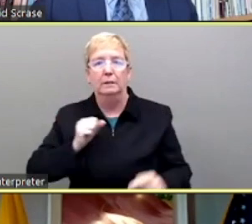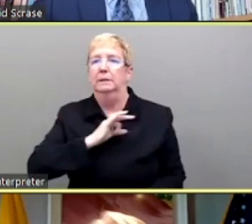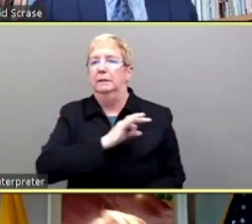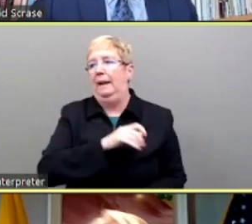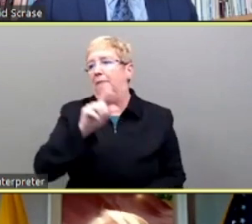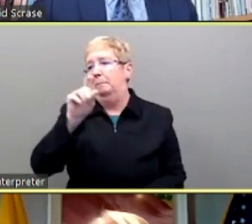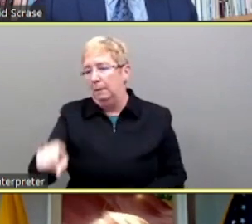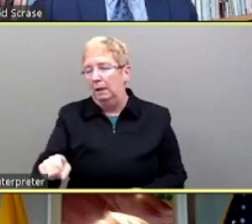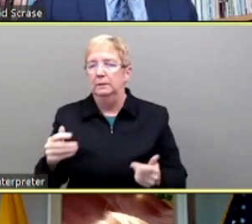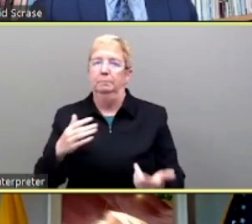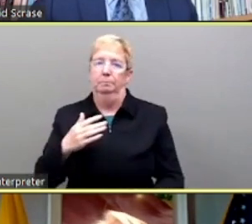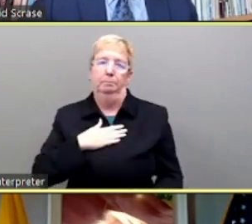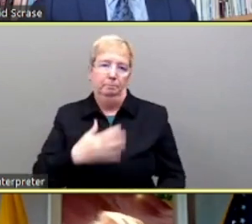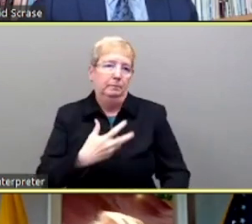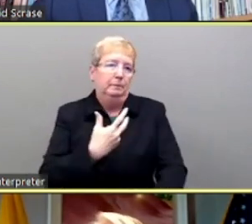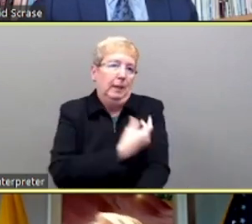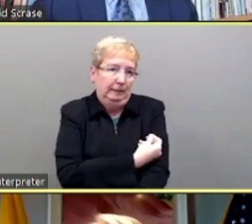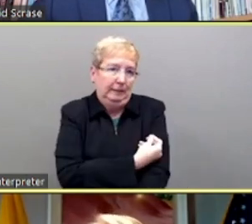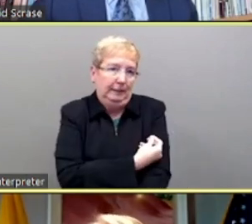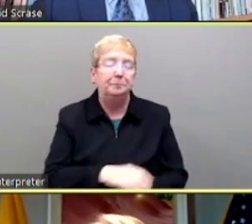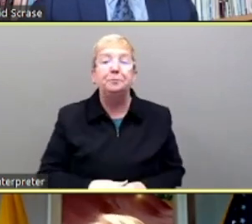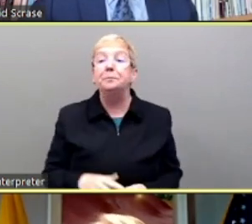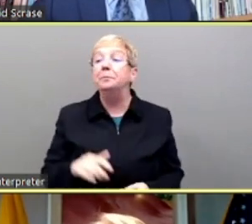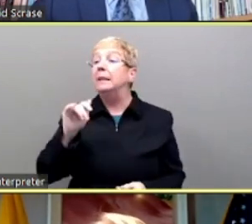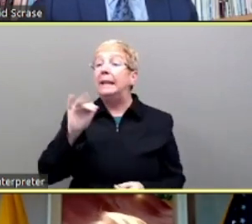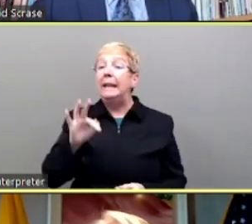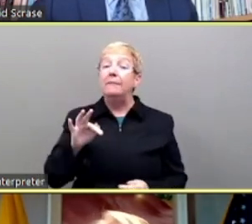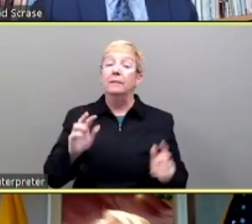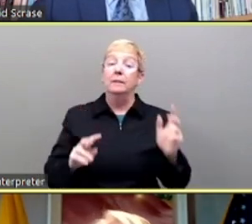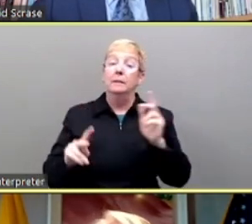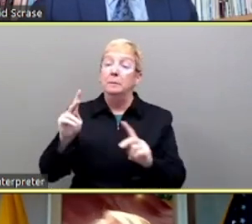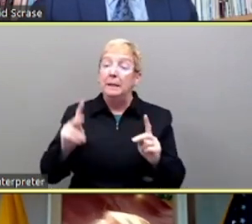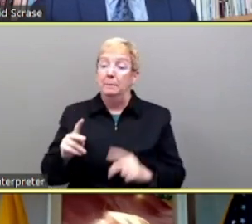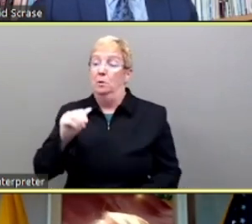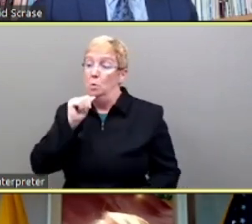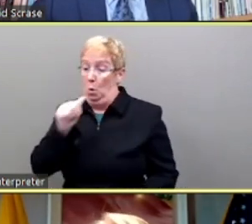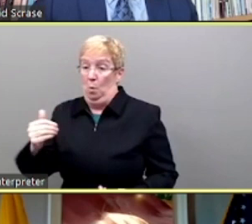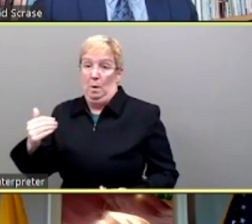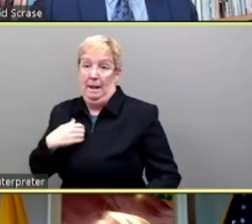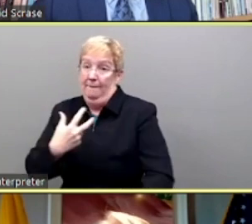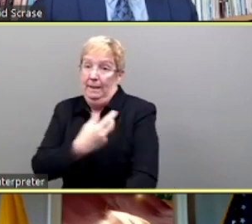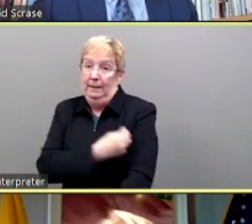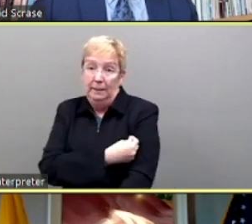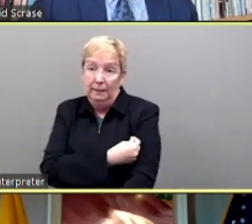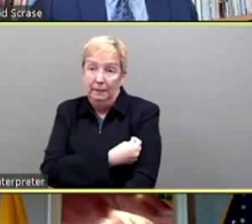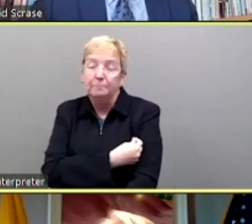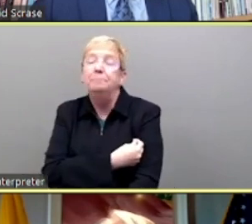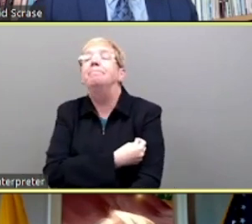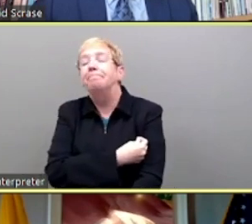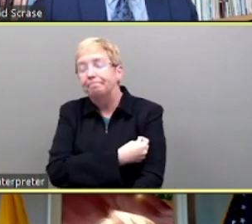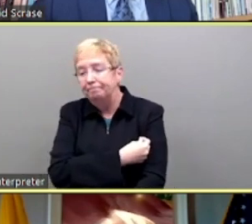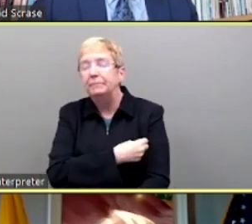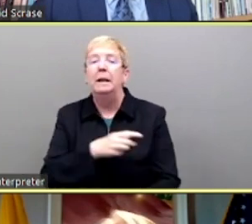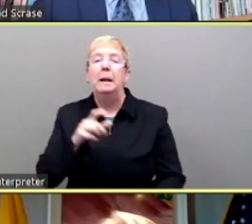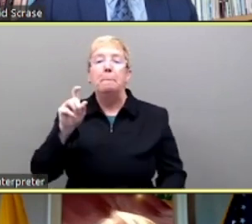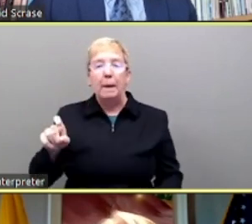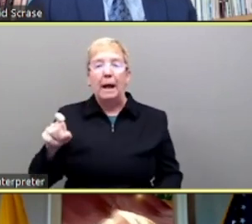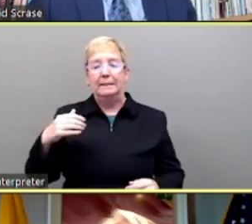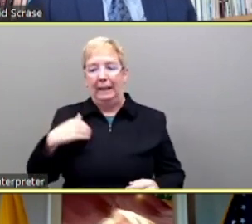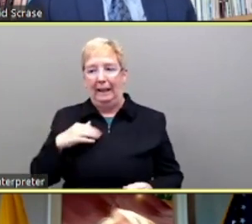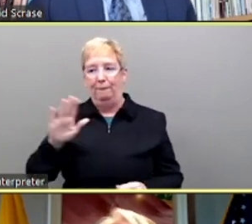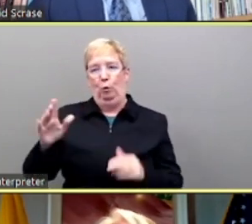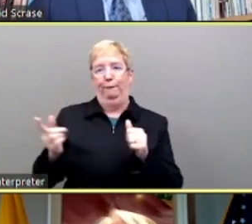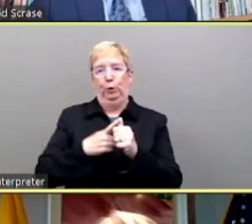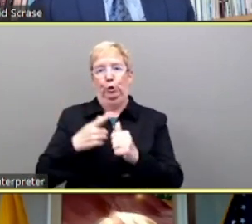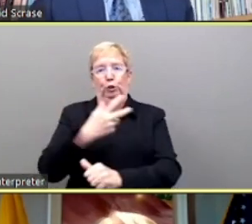those environments. Unvaccinated workers in these facilities must obtain your first COVID shot